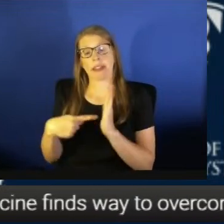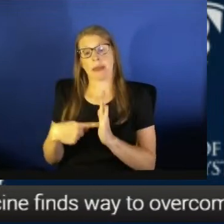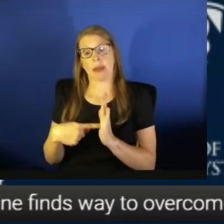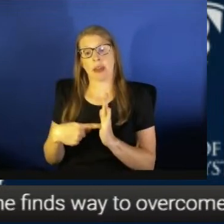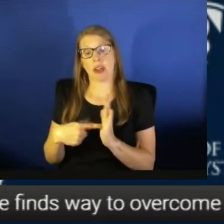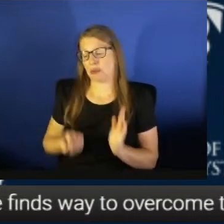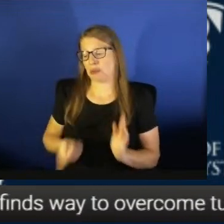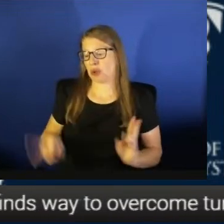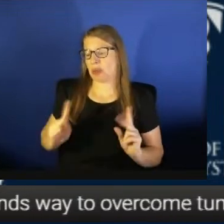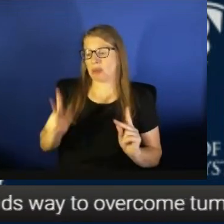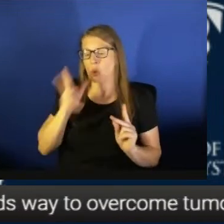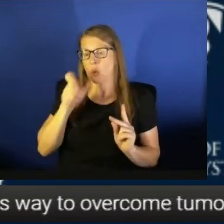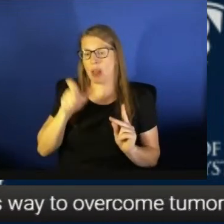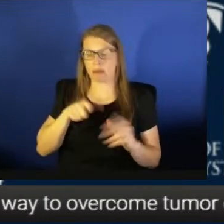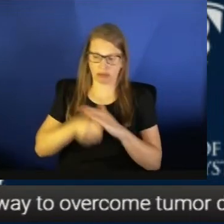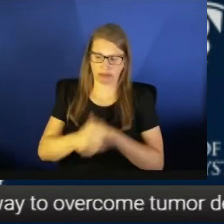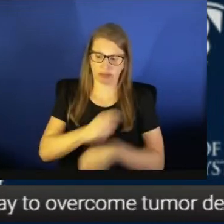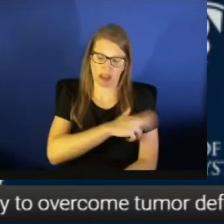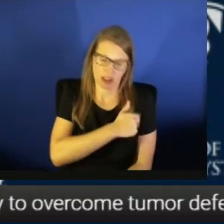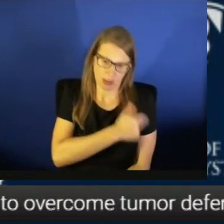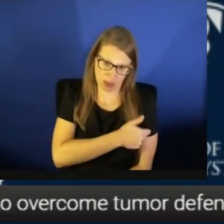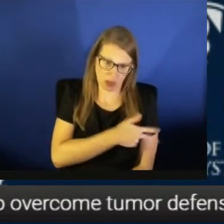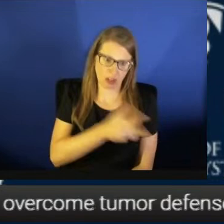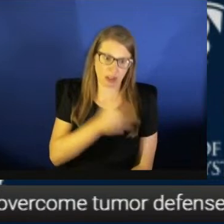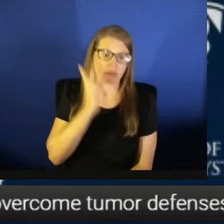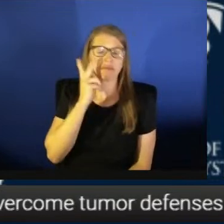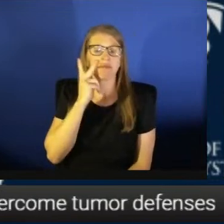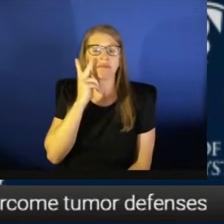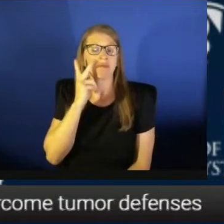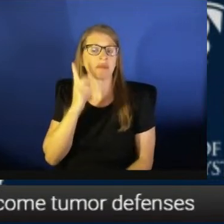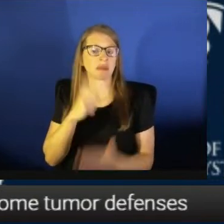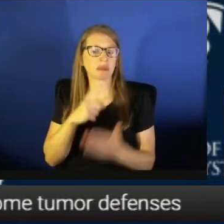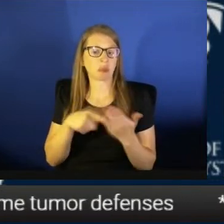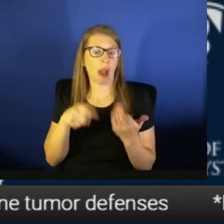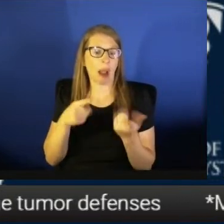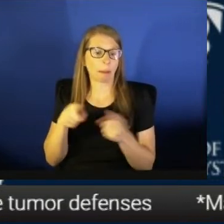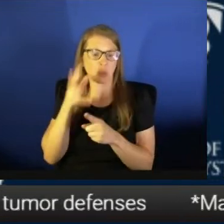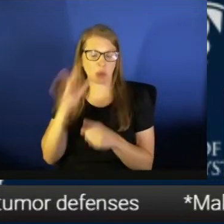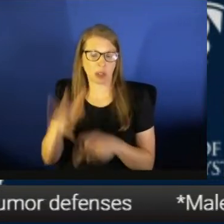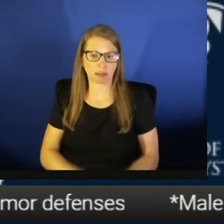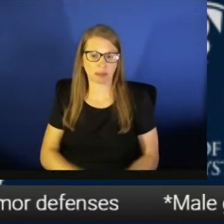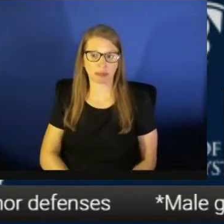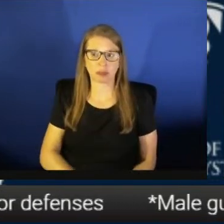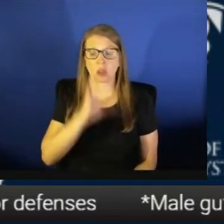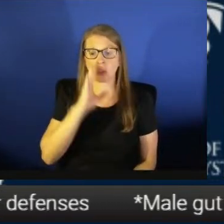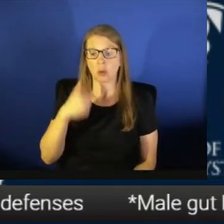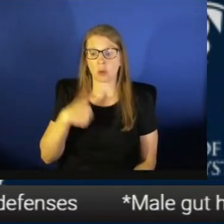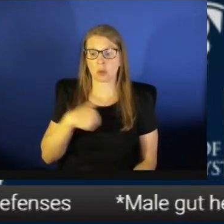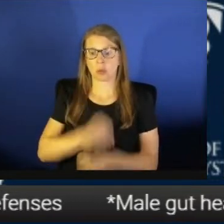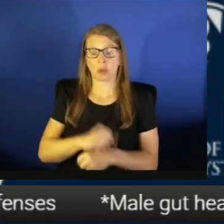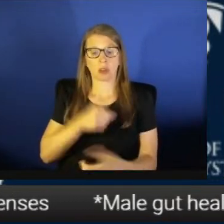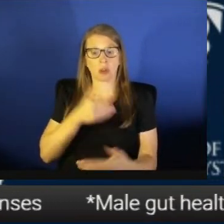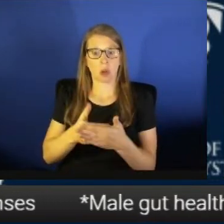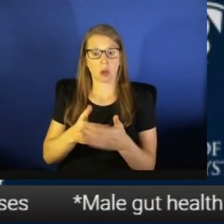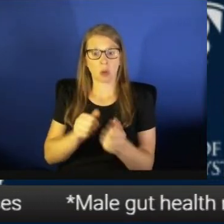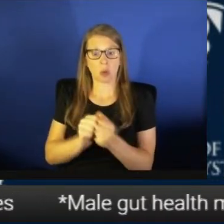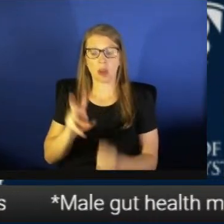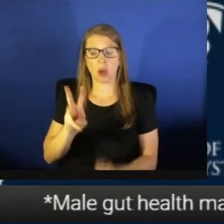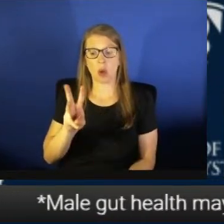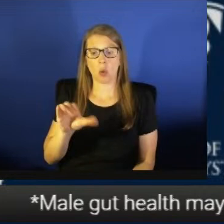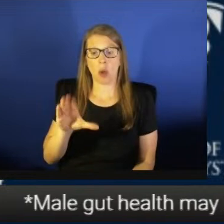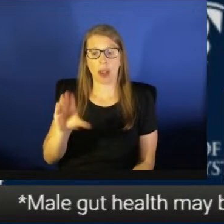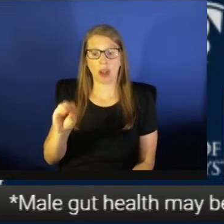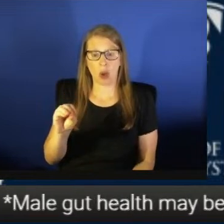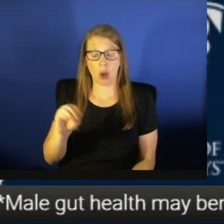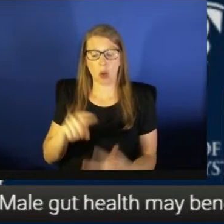few people are going to have to come to the hospital. So we'll have to see where that goes. We know that we work very closely with Wyandotte County Health Department, the